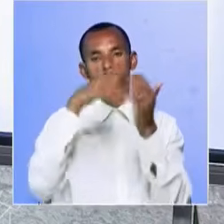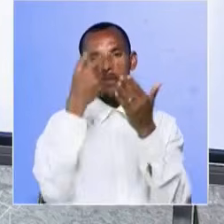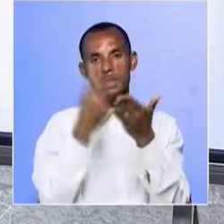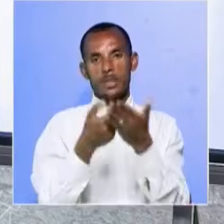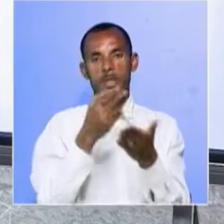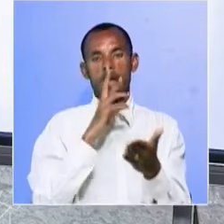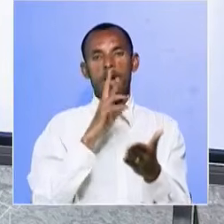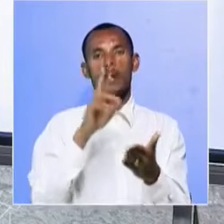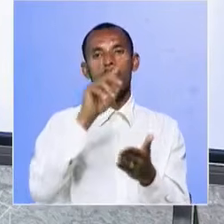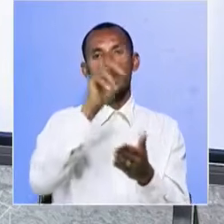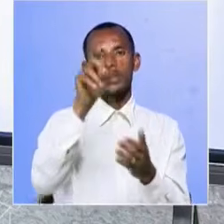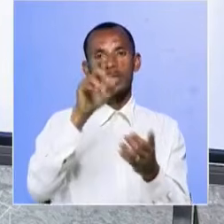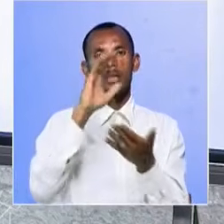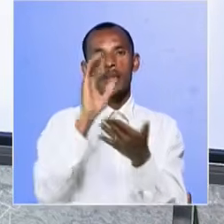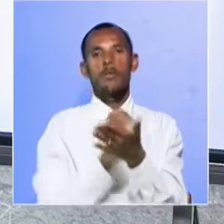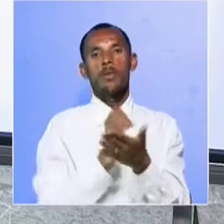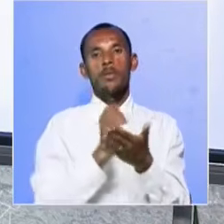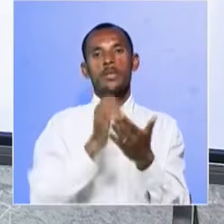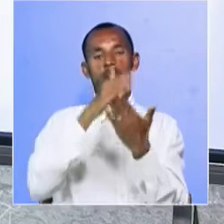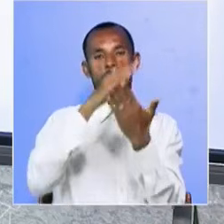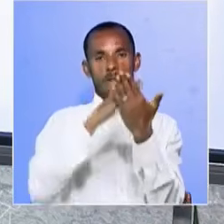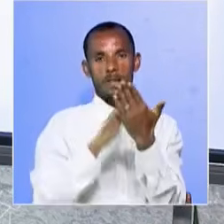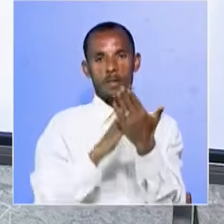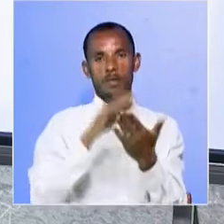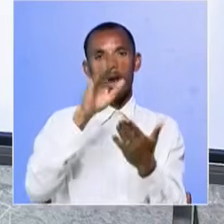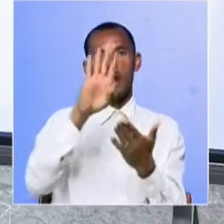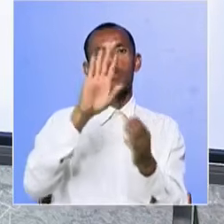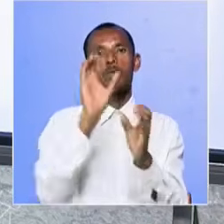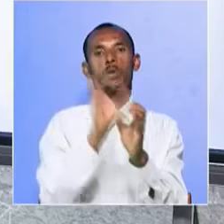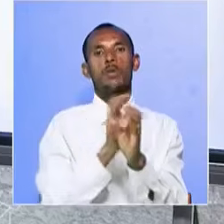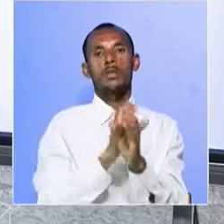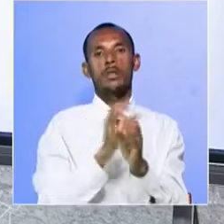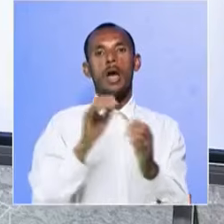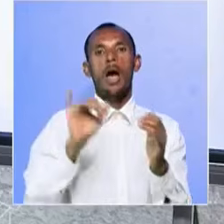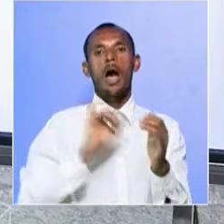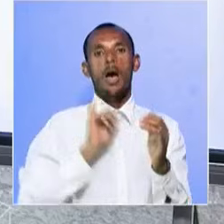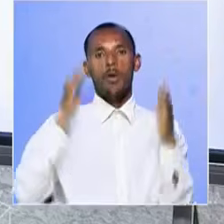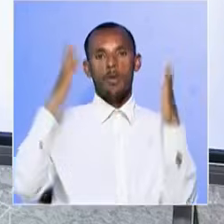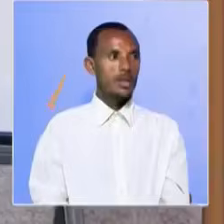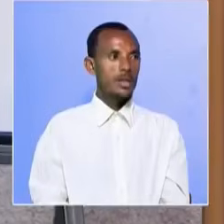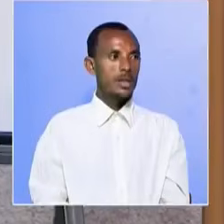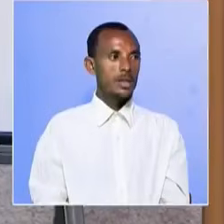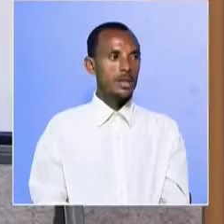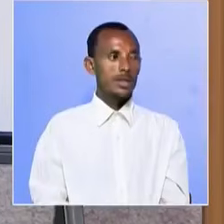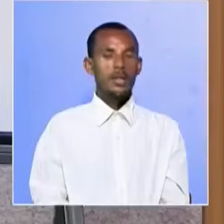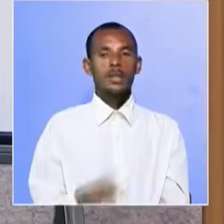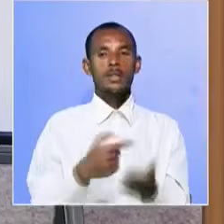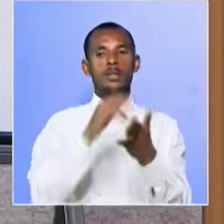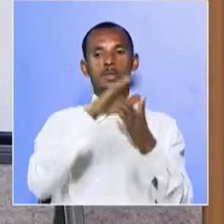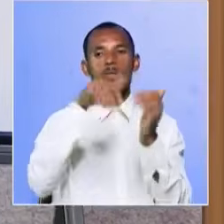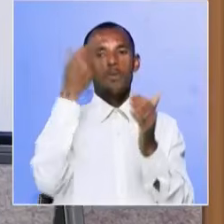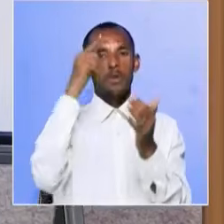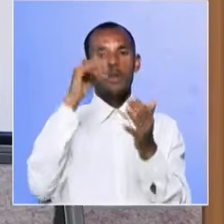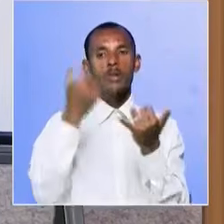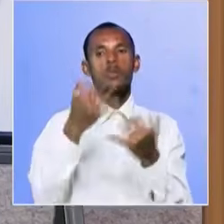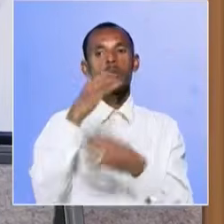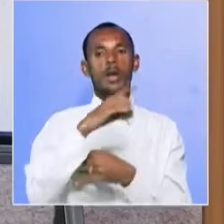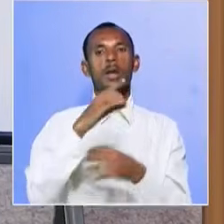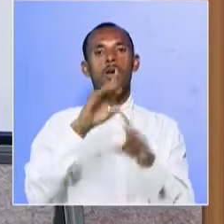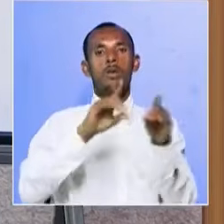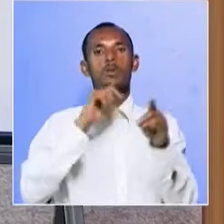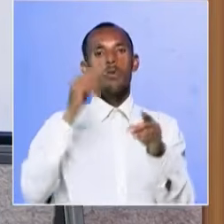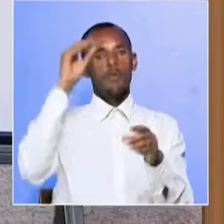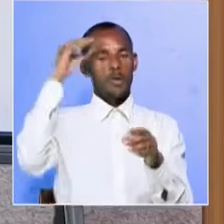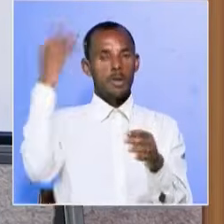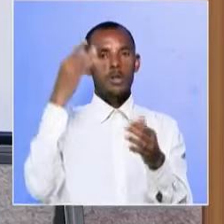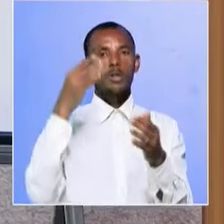are questions taken from the 4 operations. I hope you enjoyed the lesson. This all for today. Don't forget to